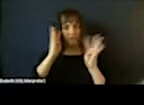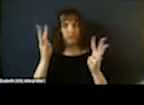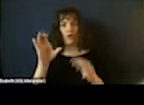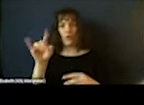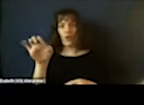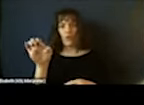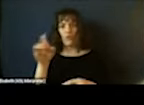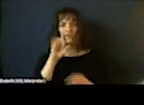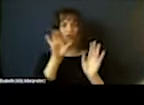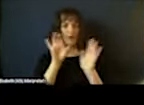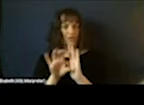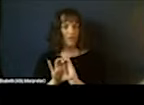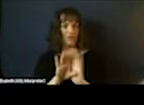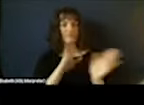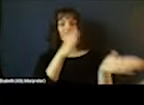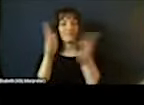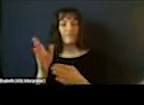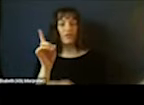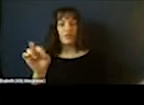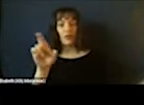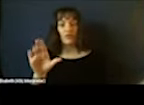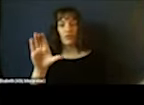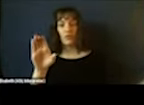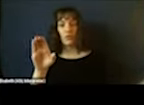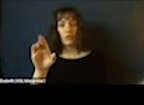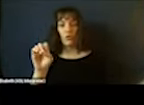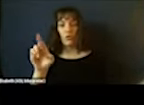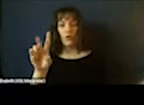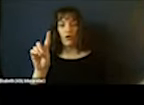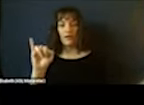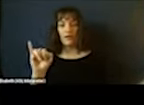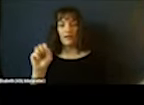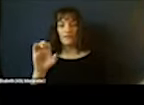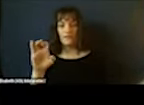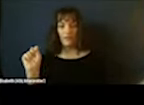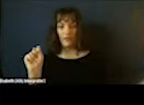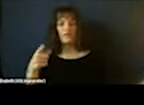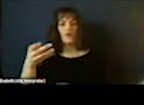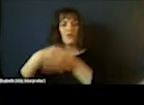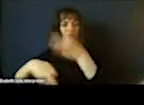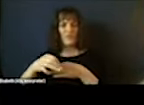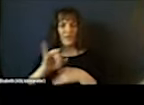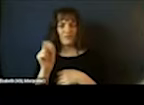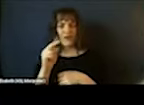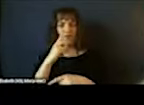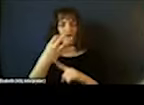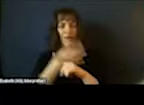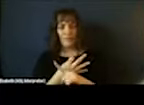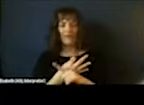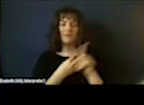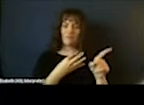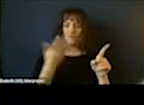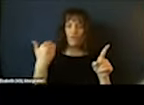Cordy Scott, who actually replaced Jen for about 9 months while Jen was pregnant. There's Karen Masters. So Karen